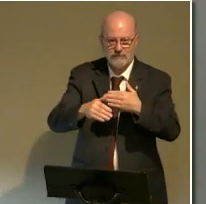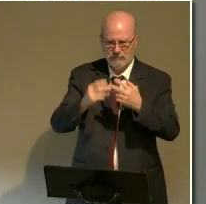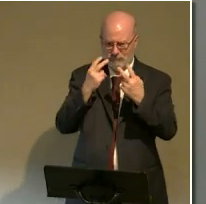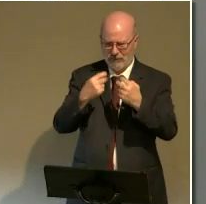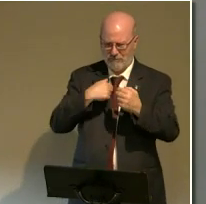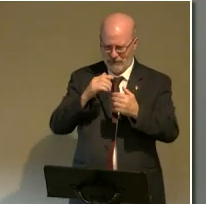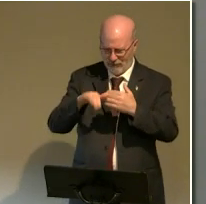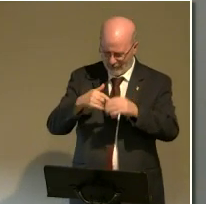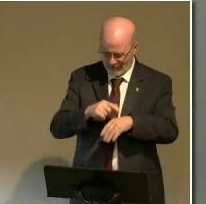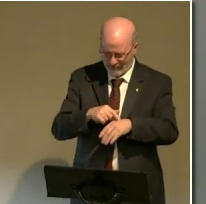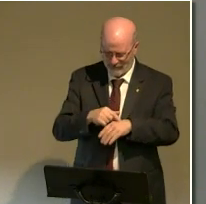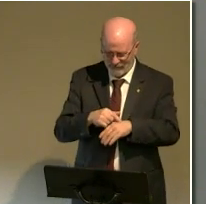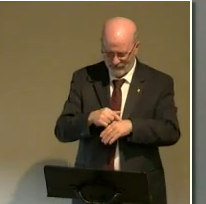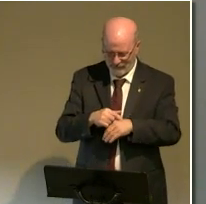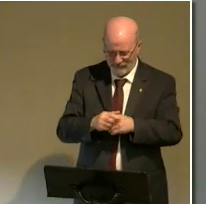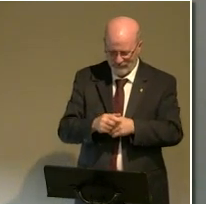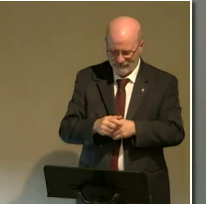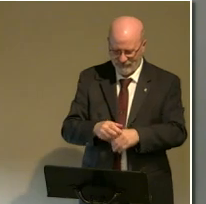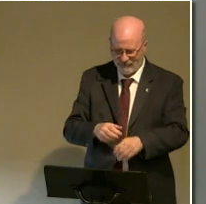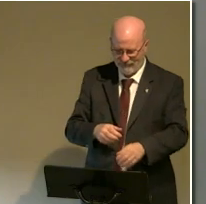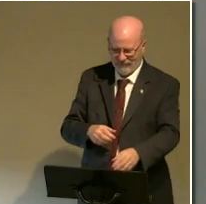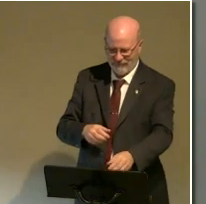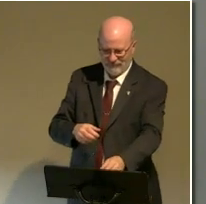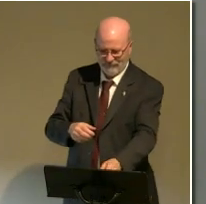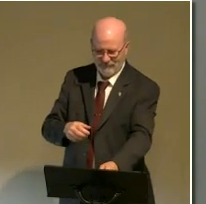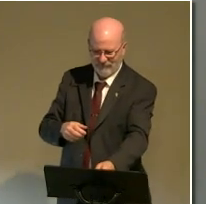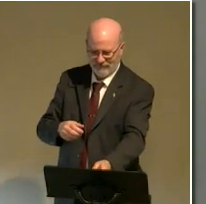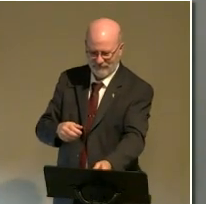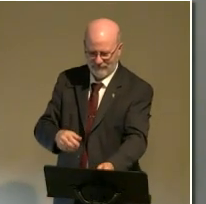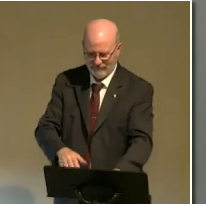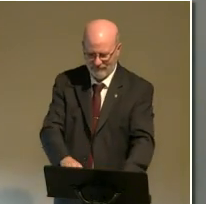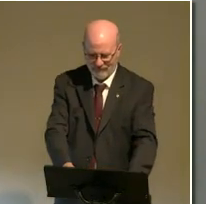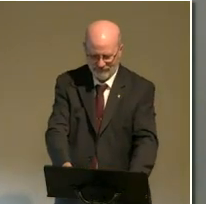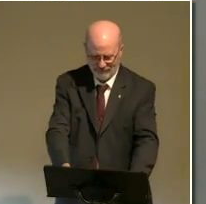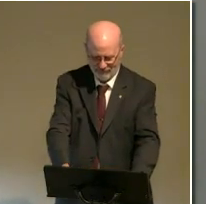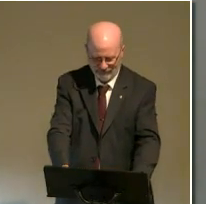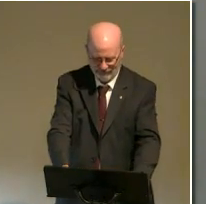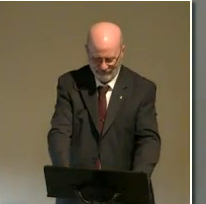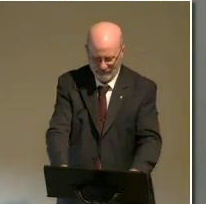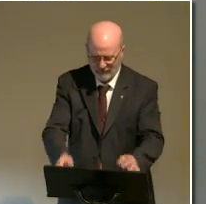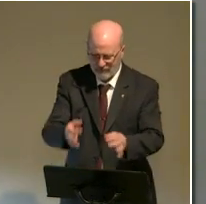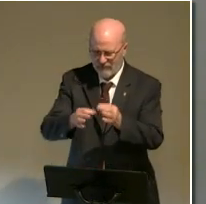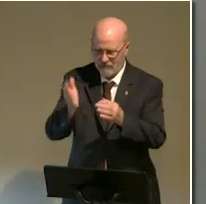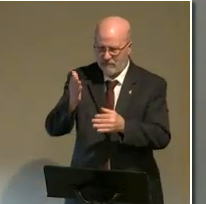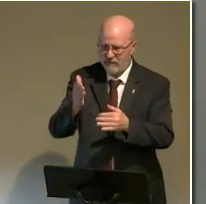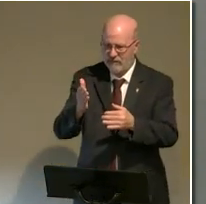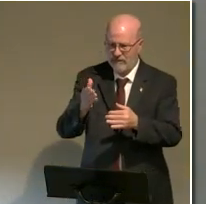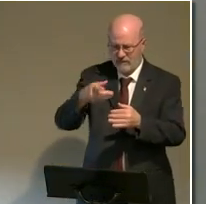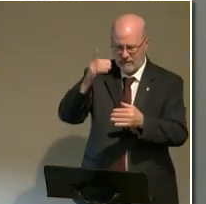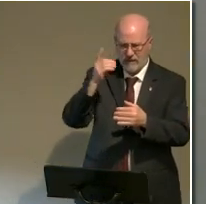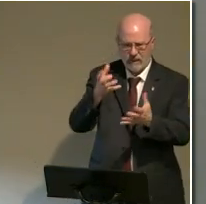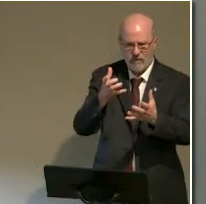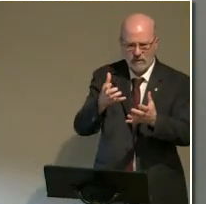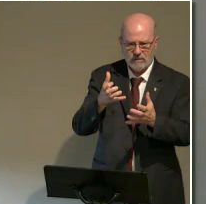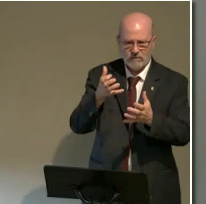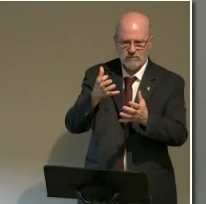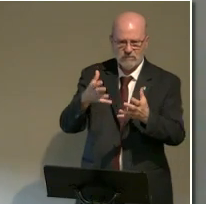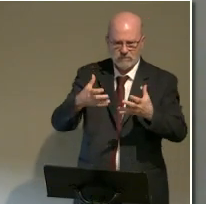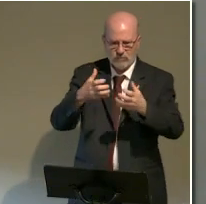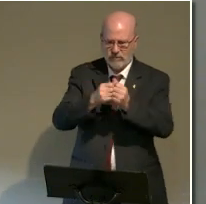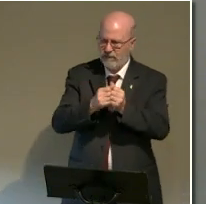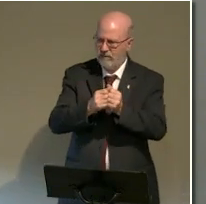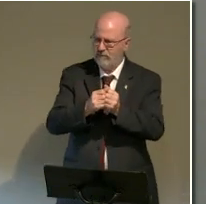time. No screen. And pretty simple message. It's a message that I've wanted to put